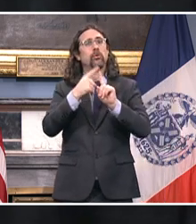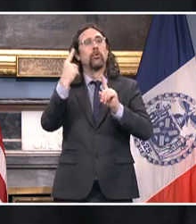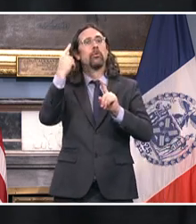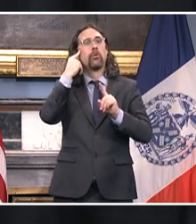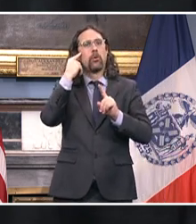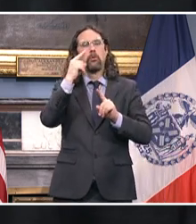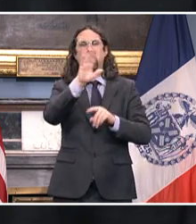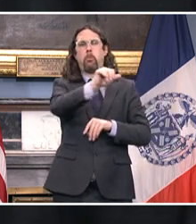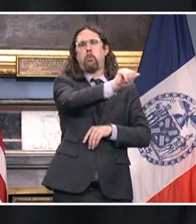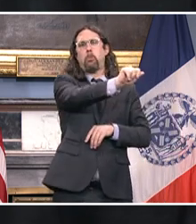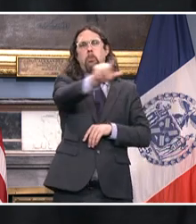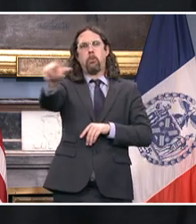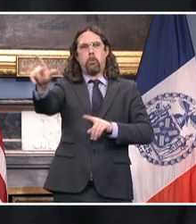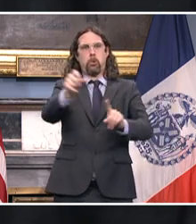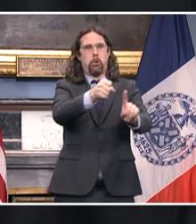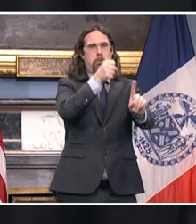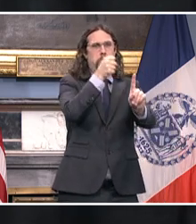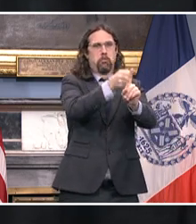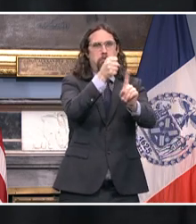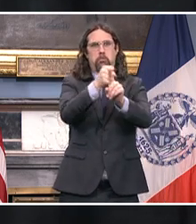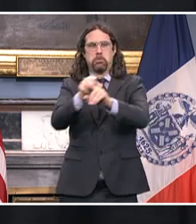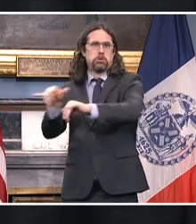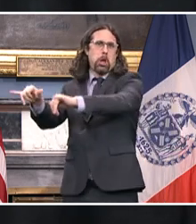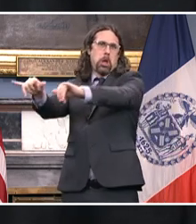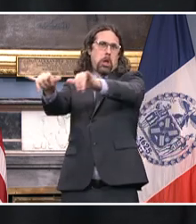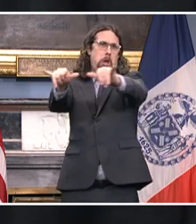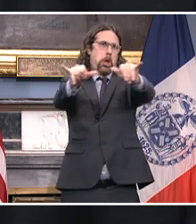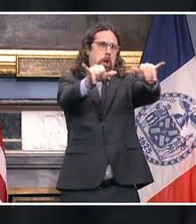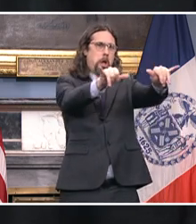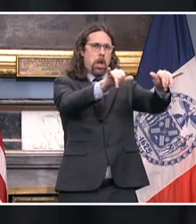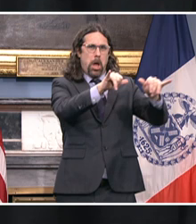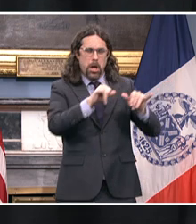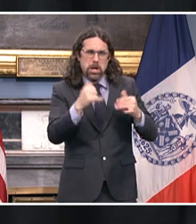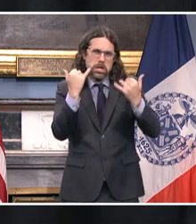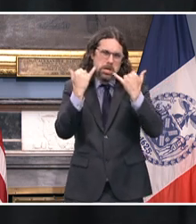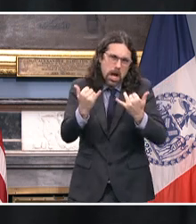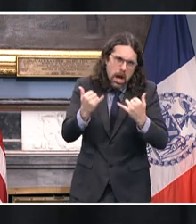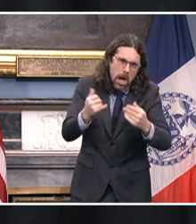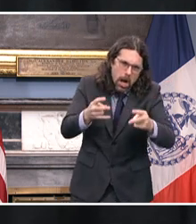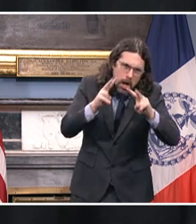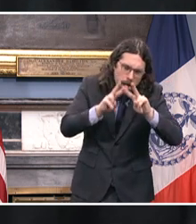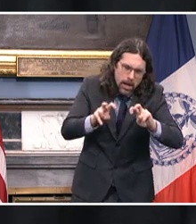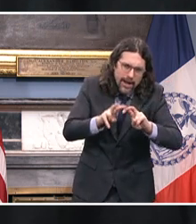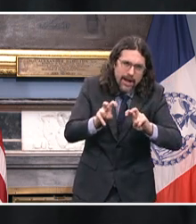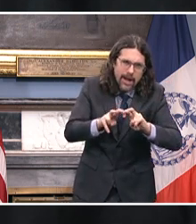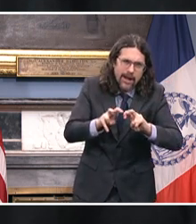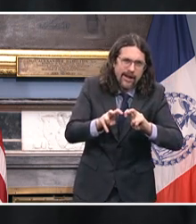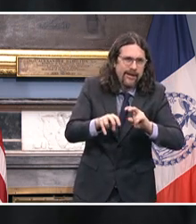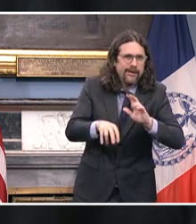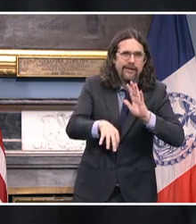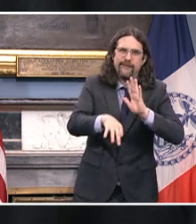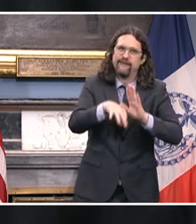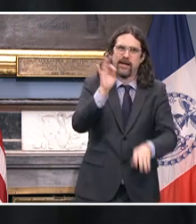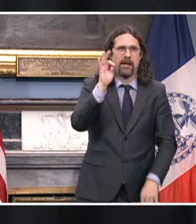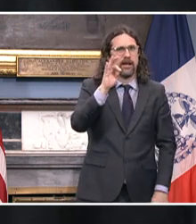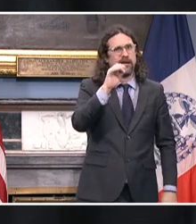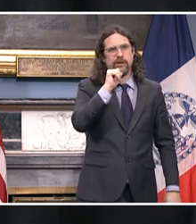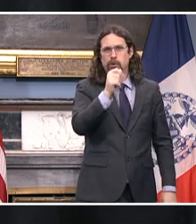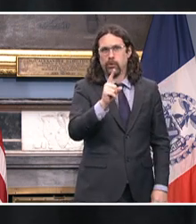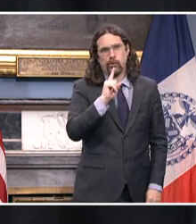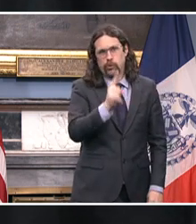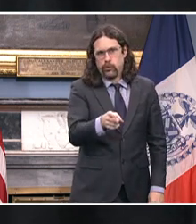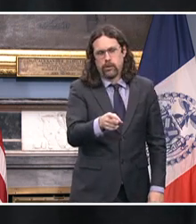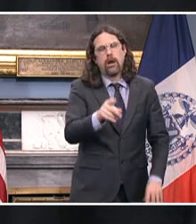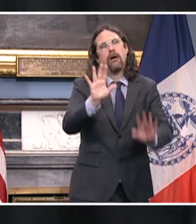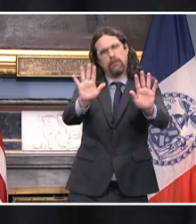affected, no doubt. Every zip code, every neighborhood, so many families of every background. True, all of New York